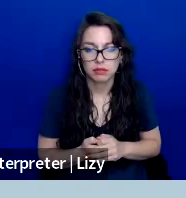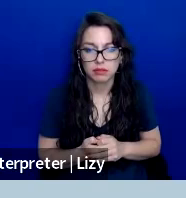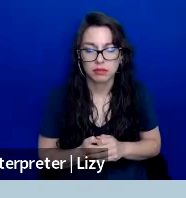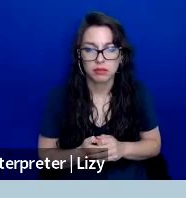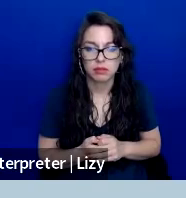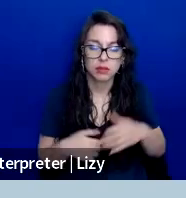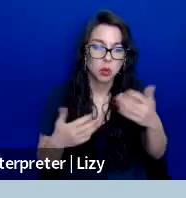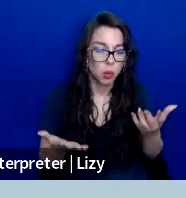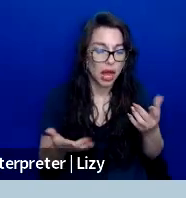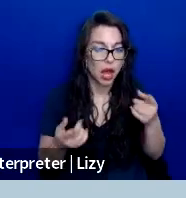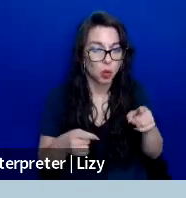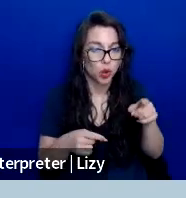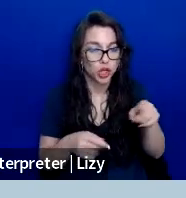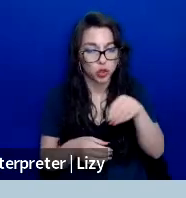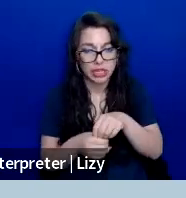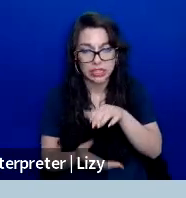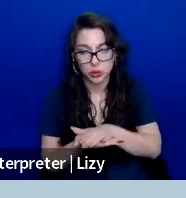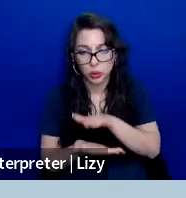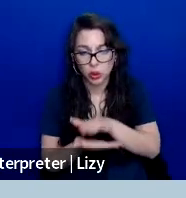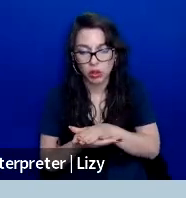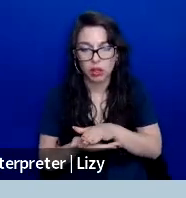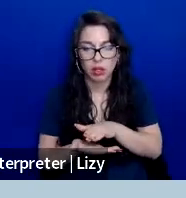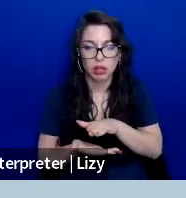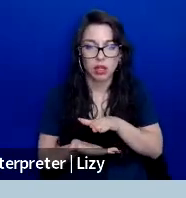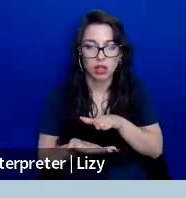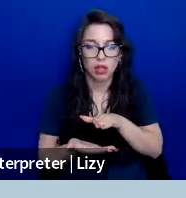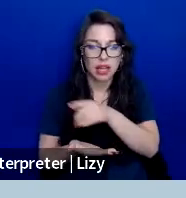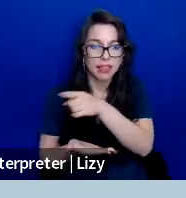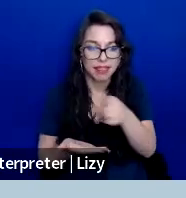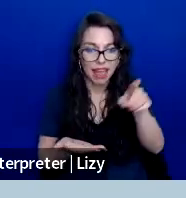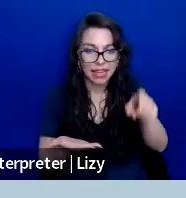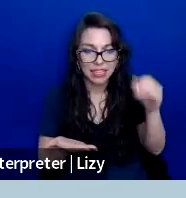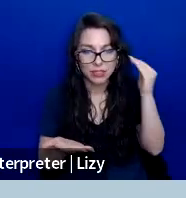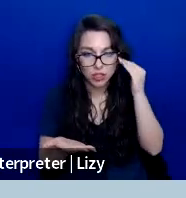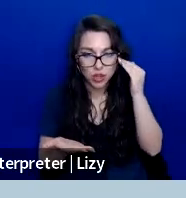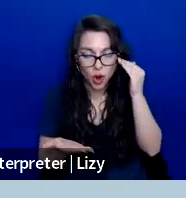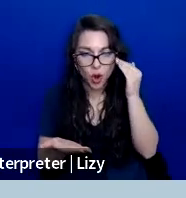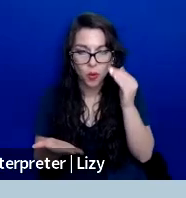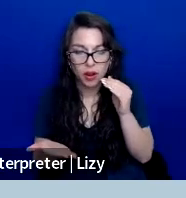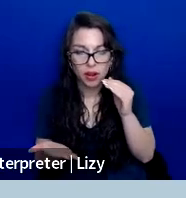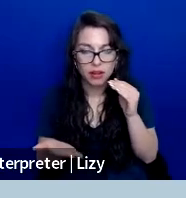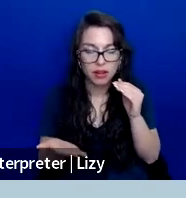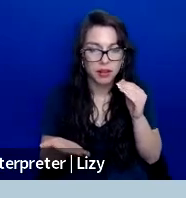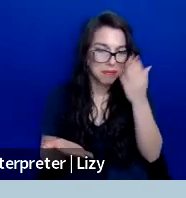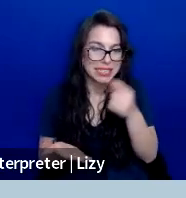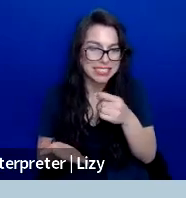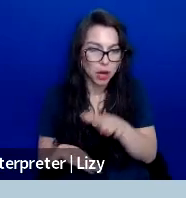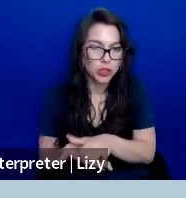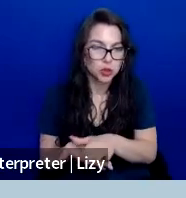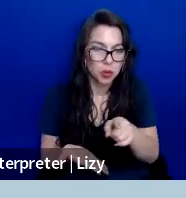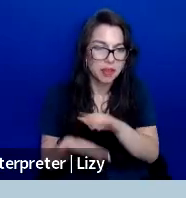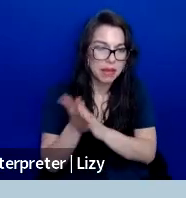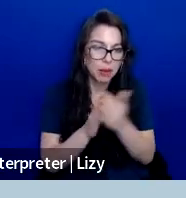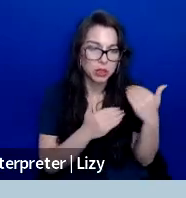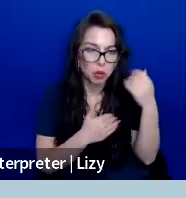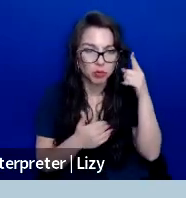Well, when you're at school, they need to know all the kids in our school so they know they're responsible to make sure